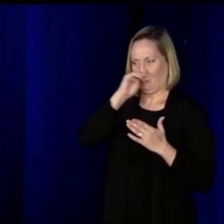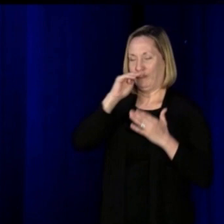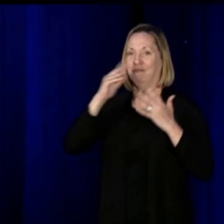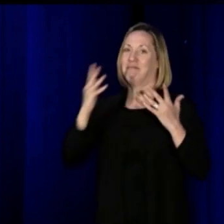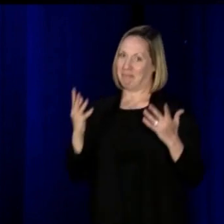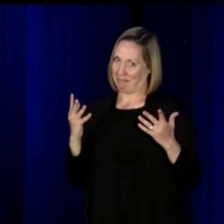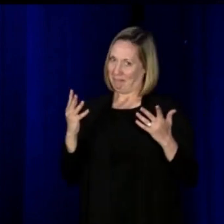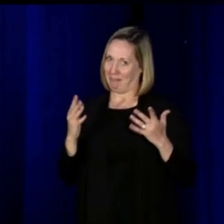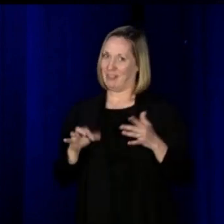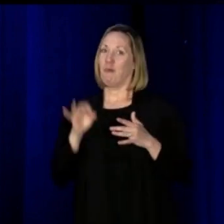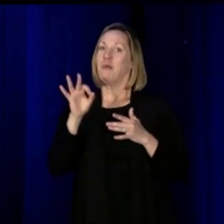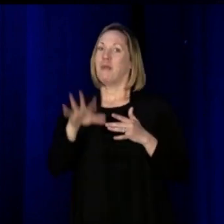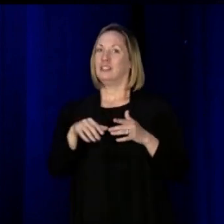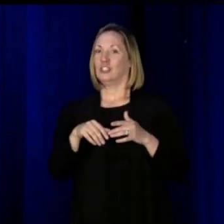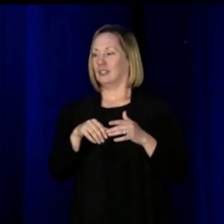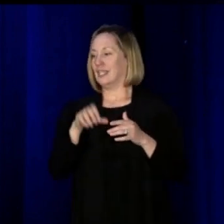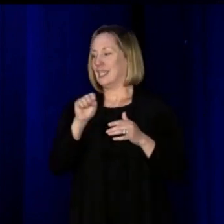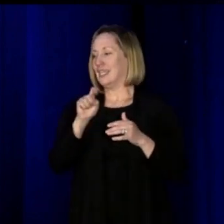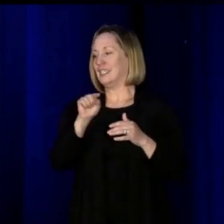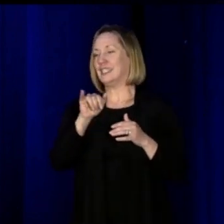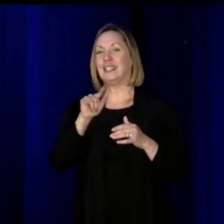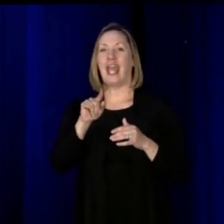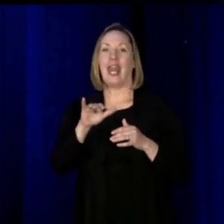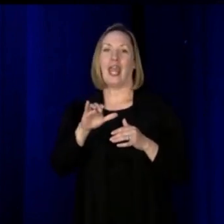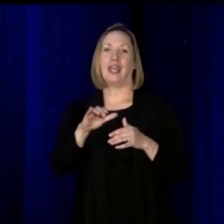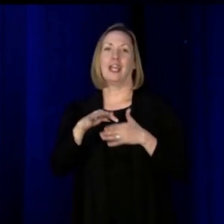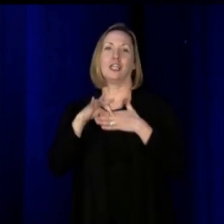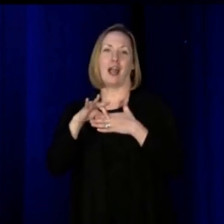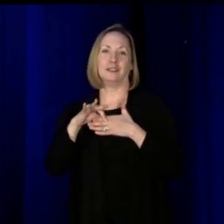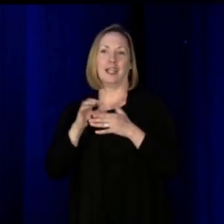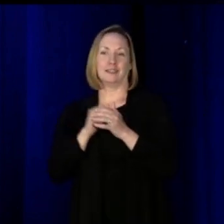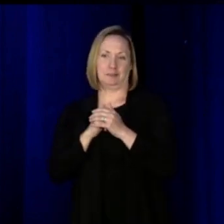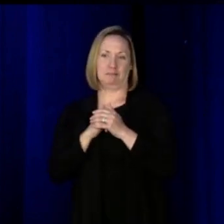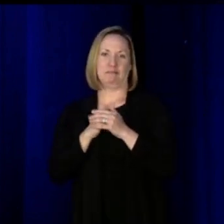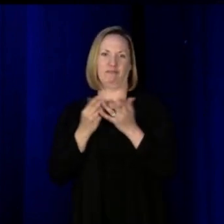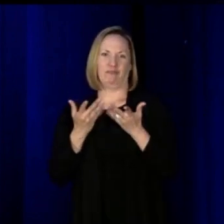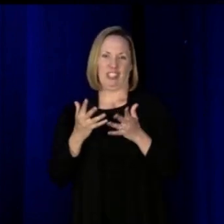We mentioned the static content that the CDNs have.